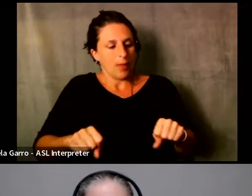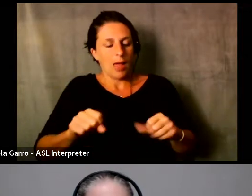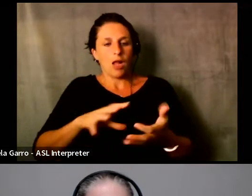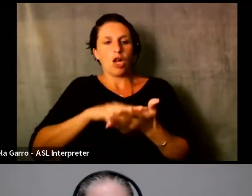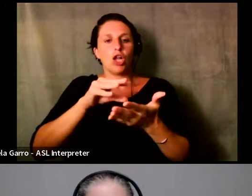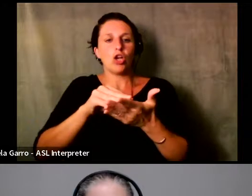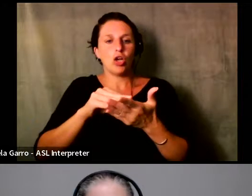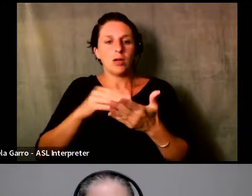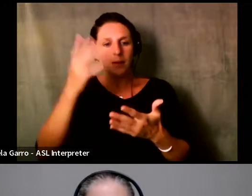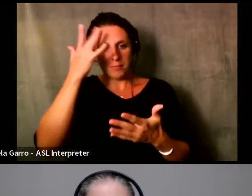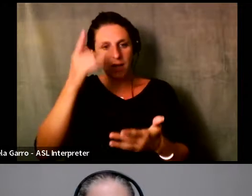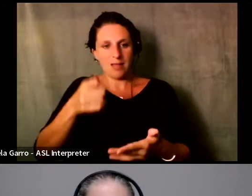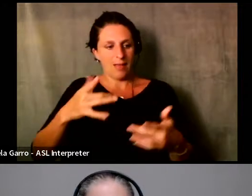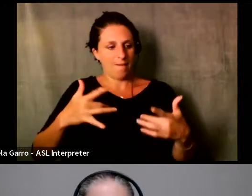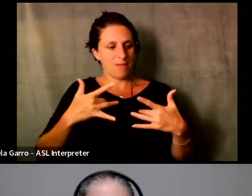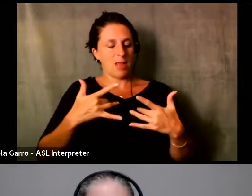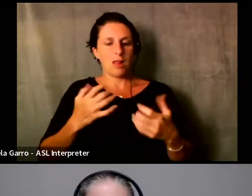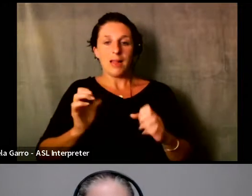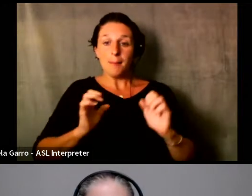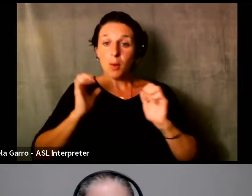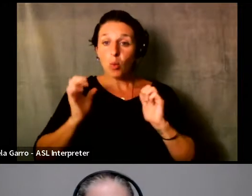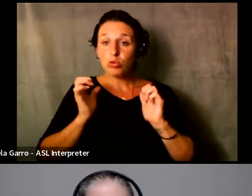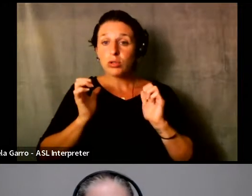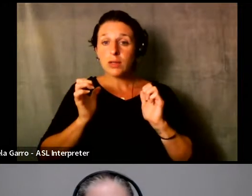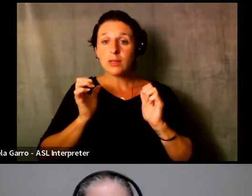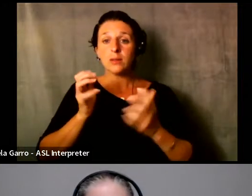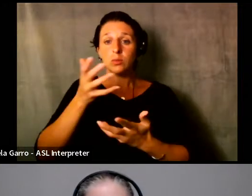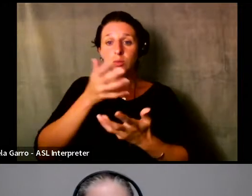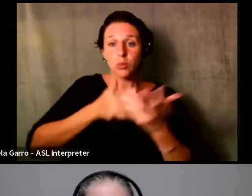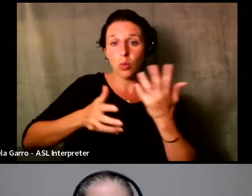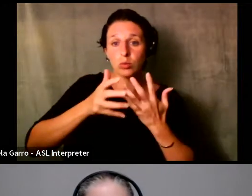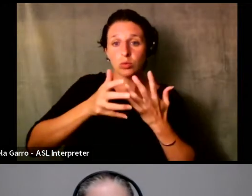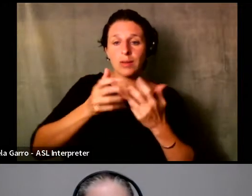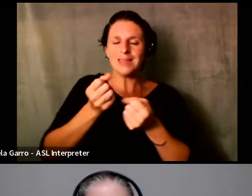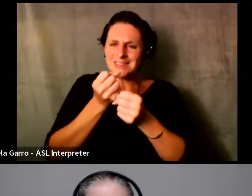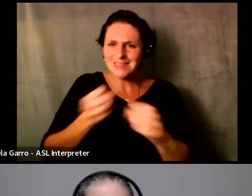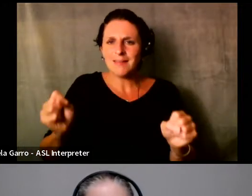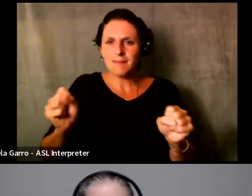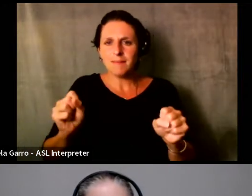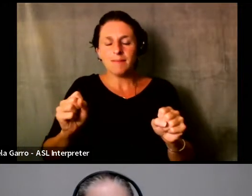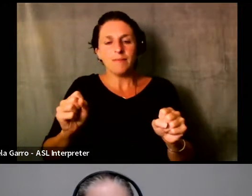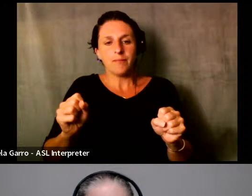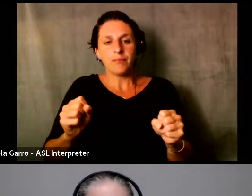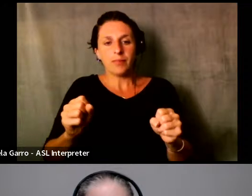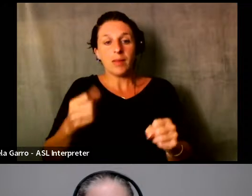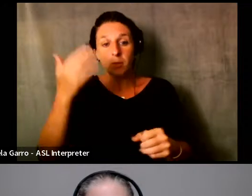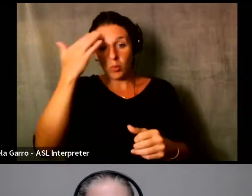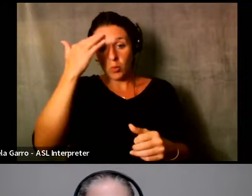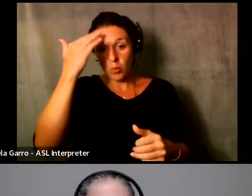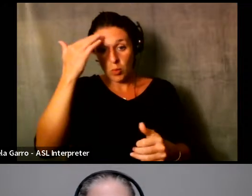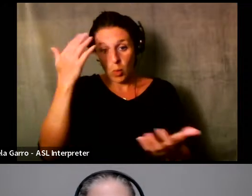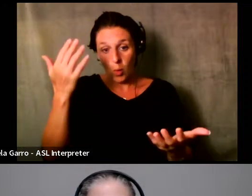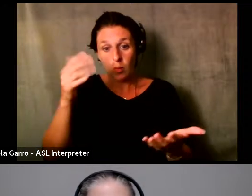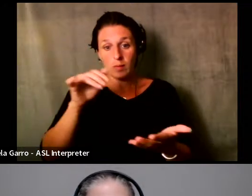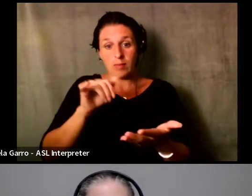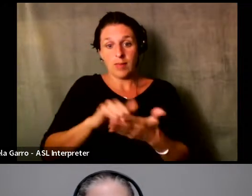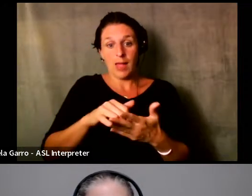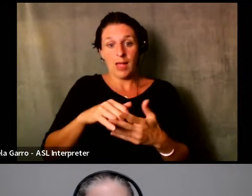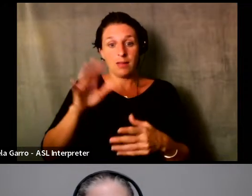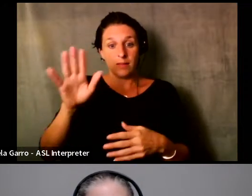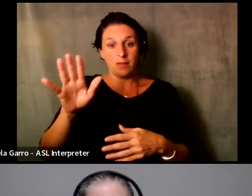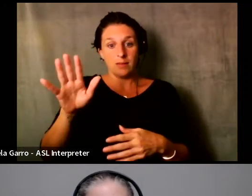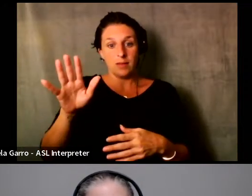feel emotionally, socially safe, because we know that from brain science that that's when they